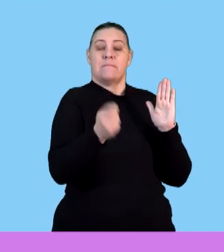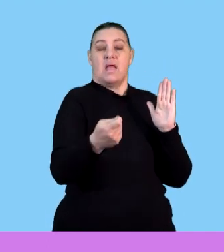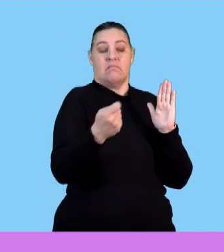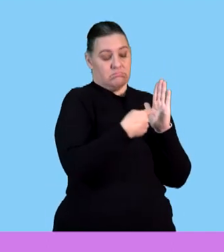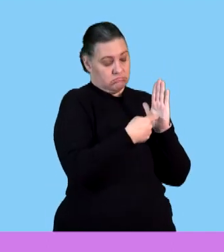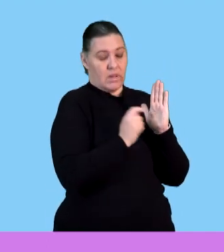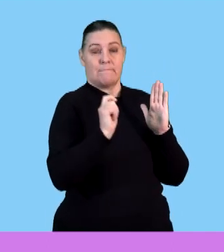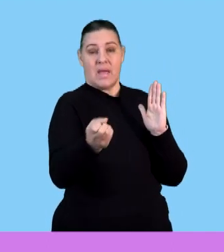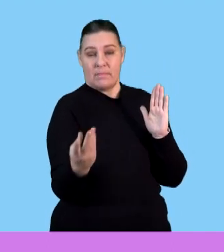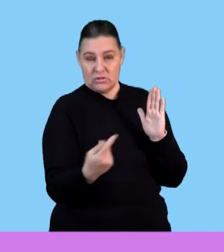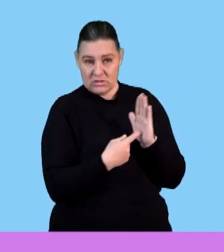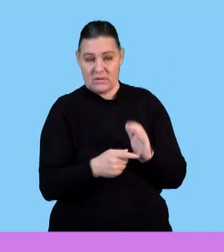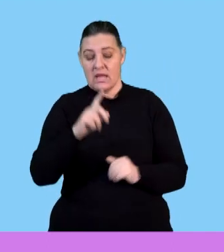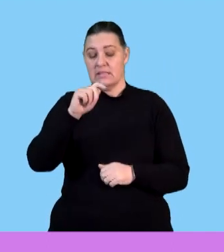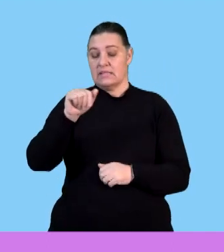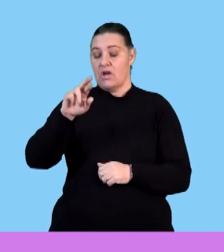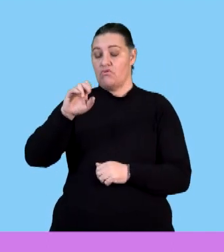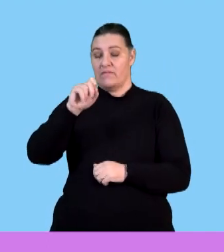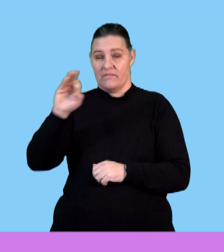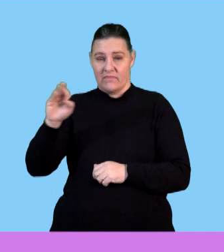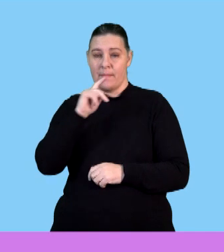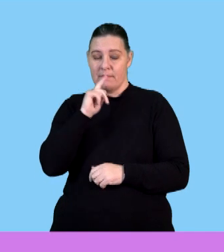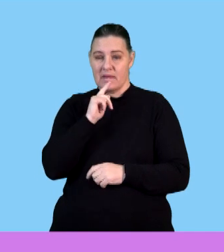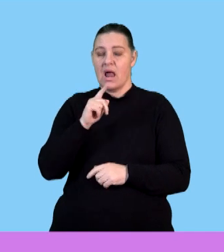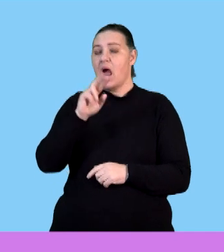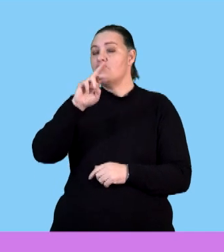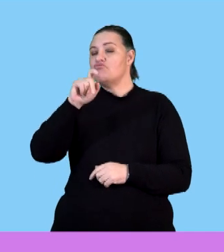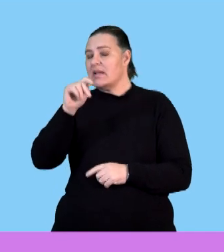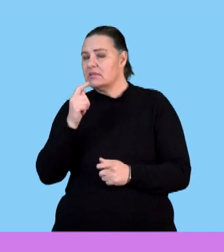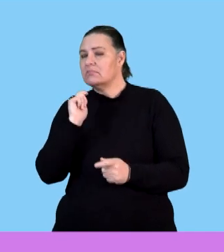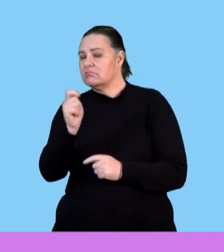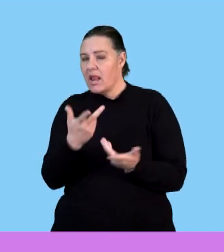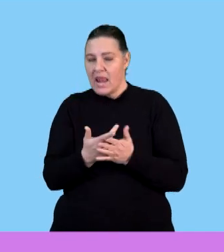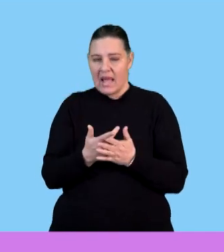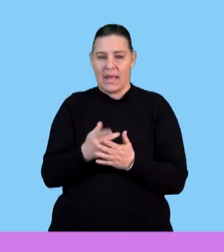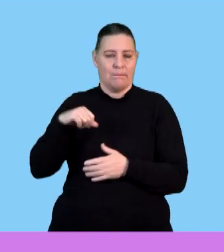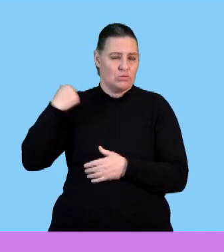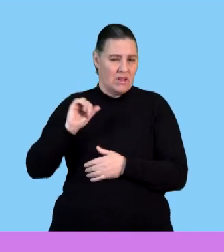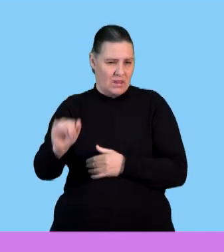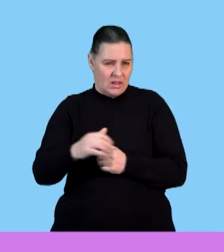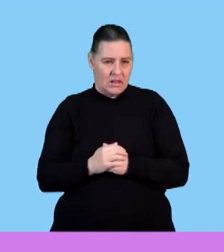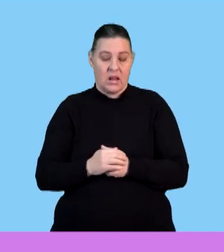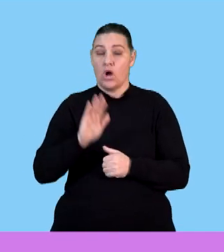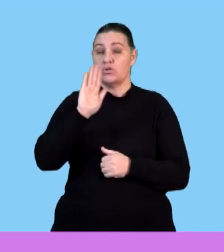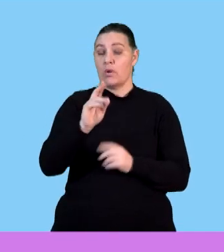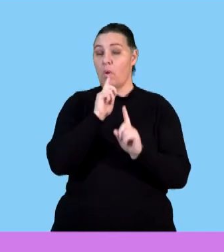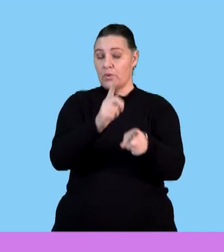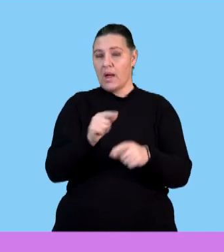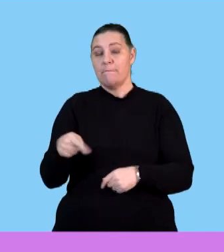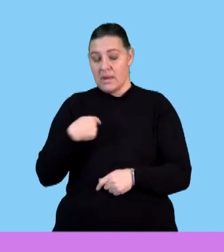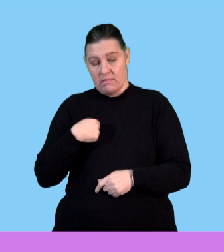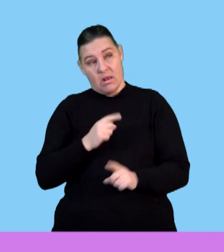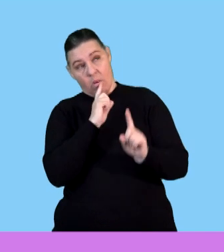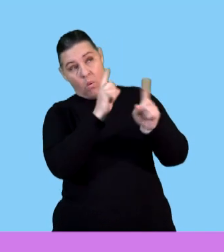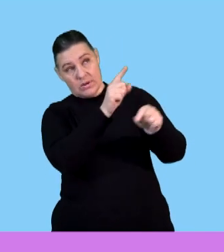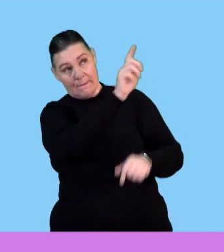total, tariff, the rate charged for services offered, again, municipal tariffs, stop order, an instruction